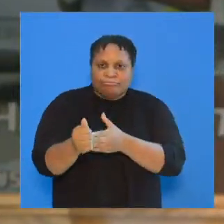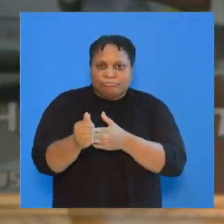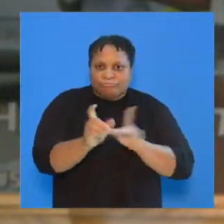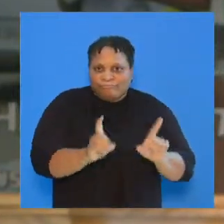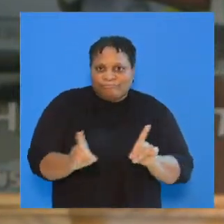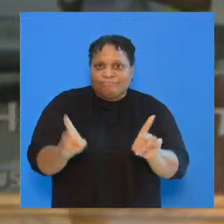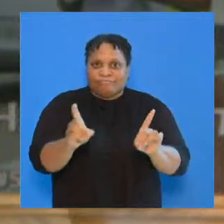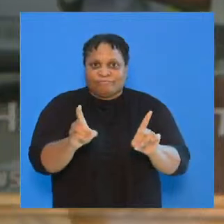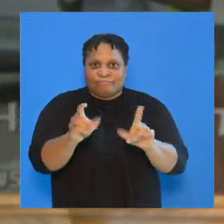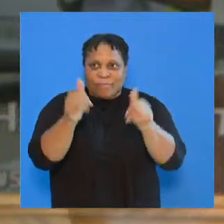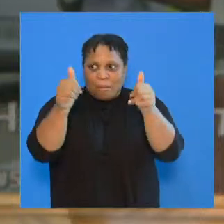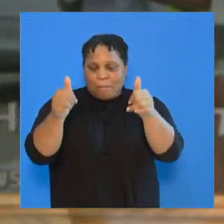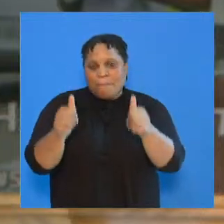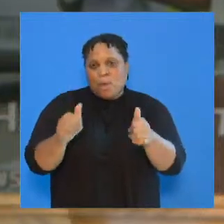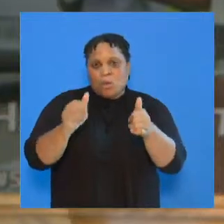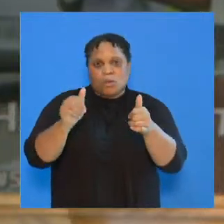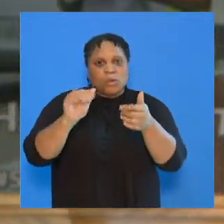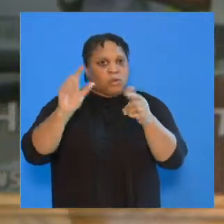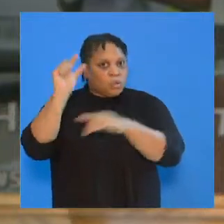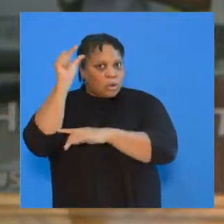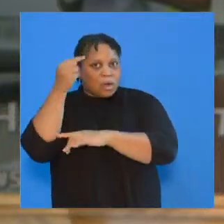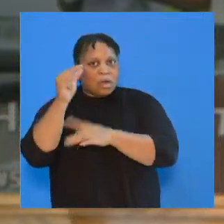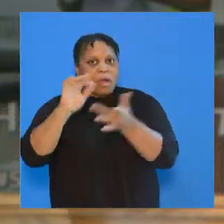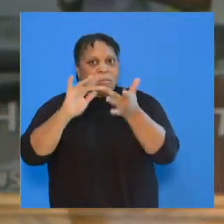created and posted to the government website at